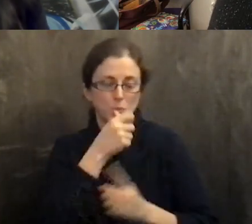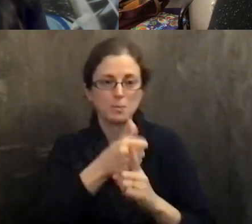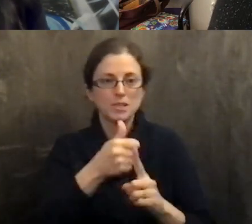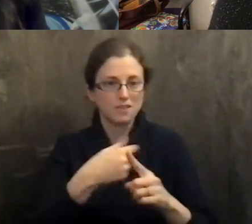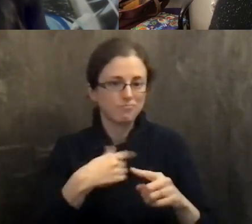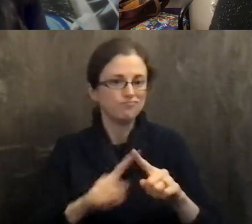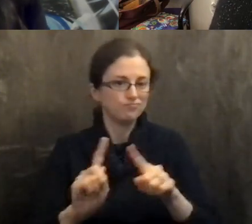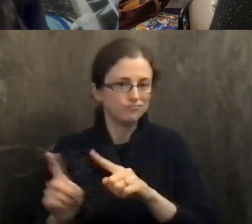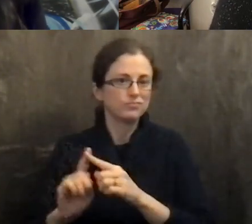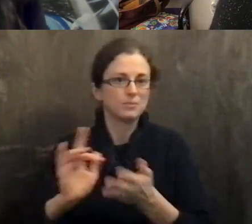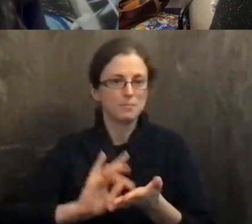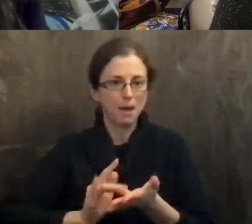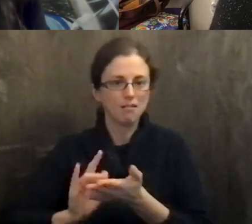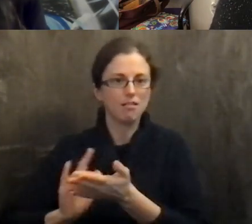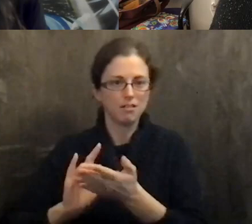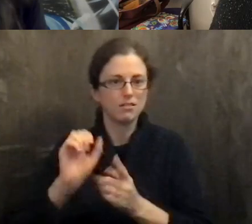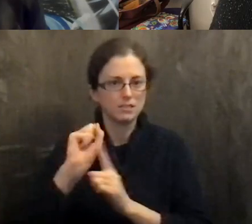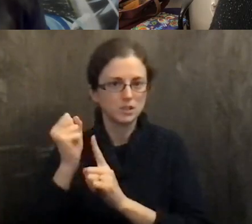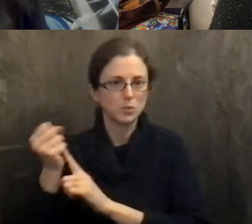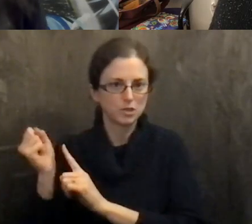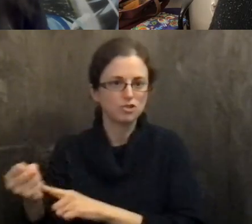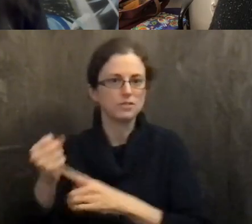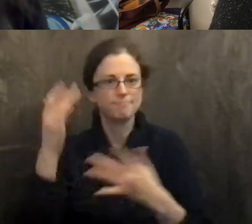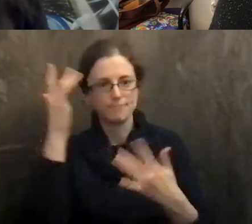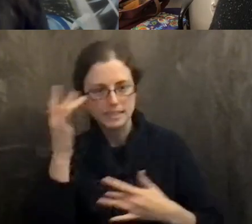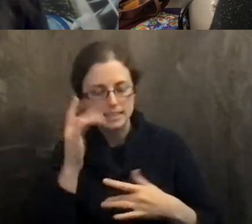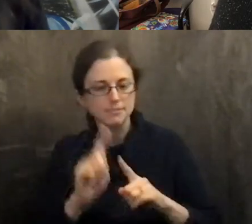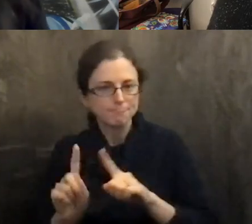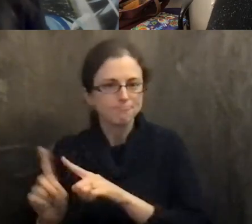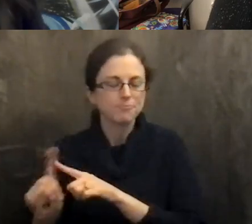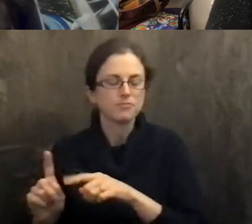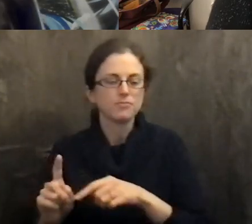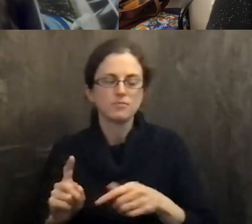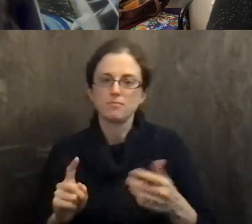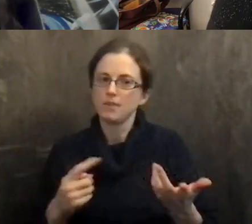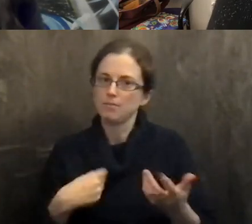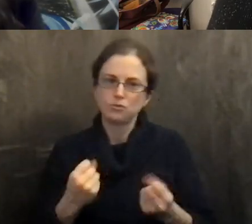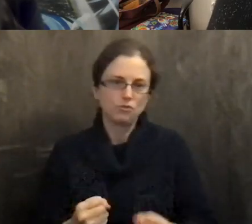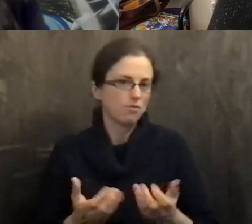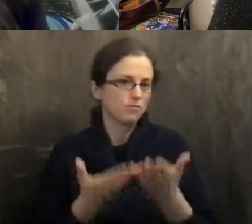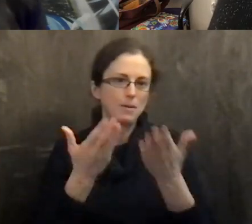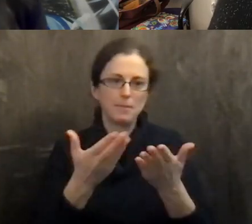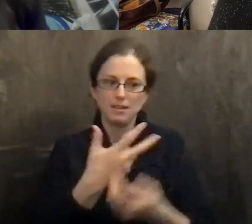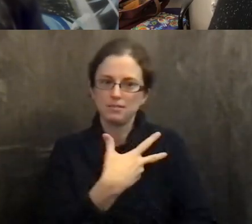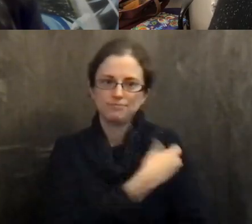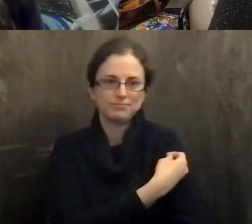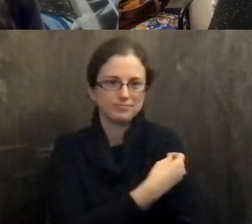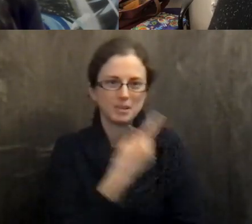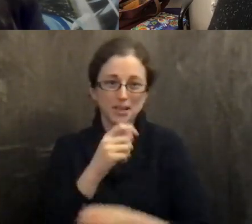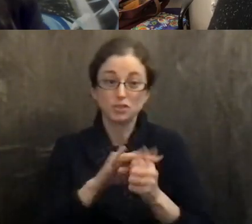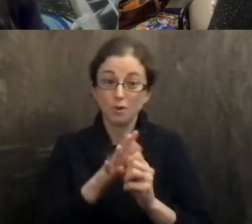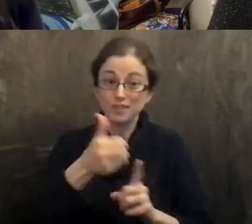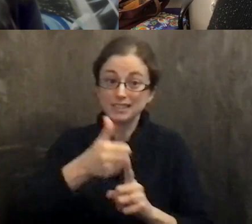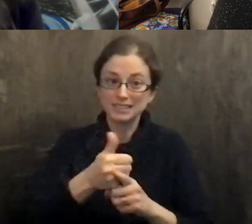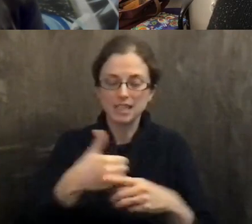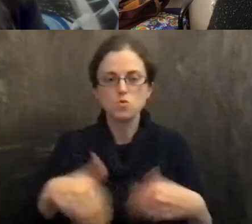disorders. And then you mentioned another metabolic disorders. Same.